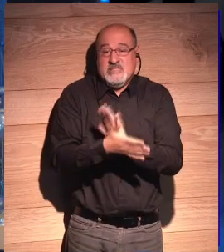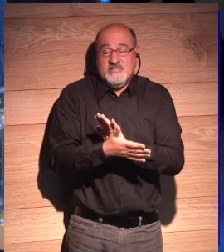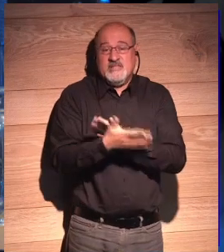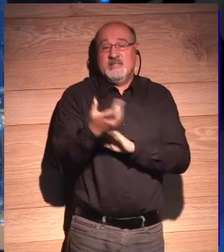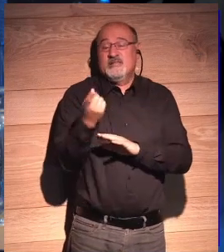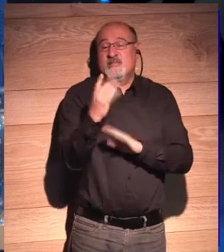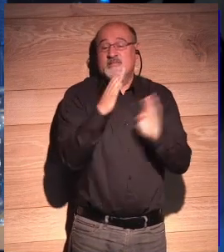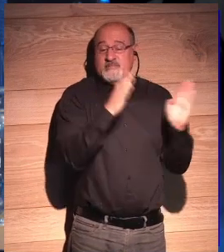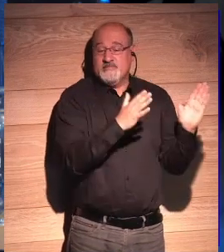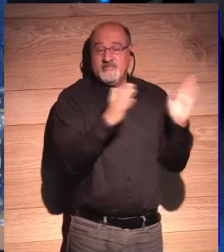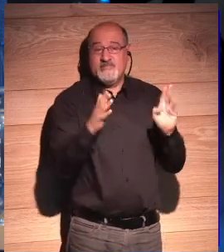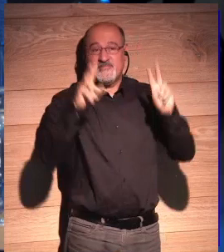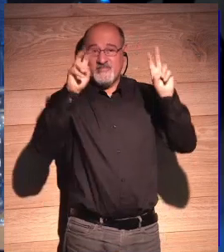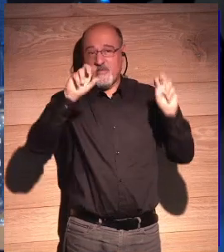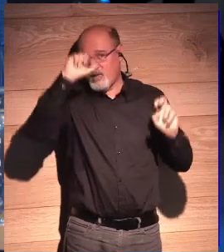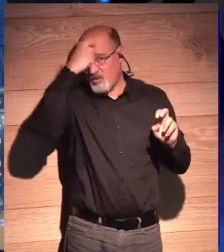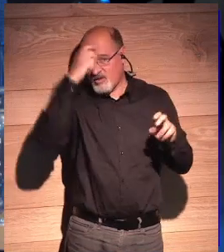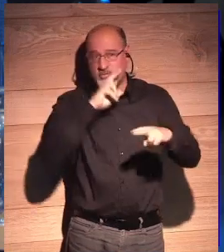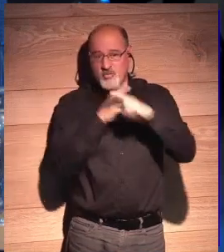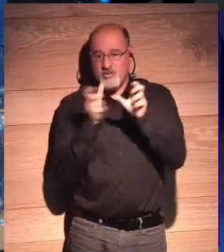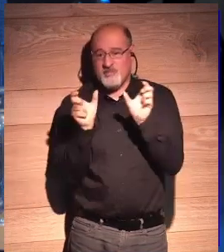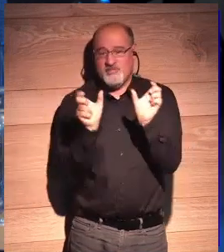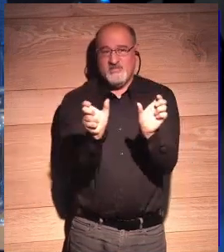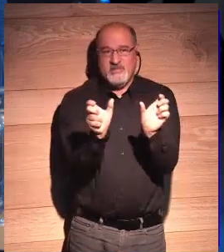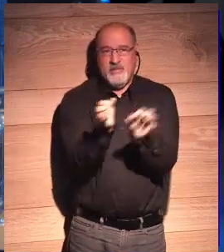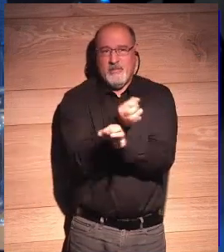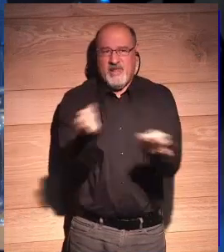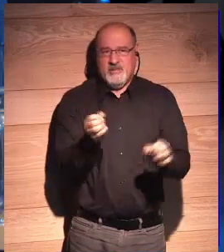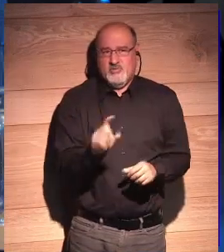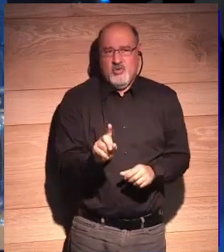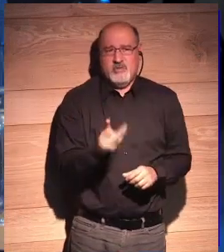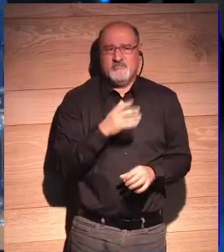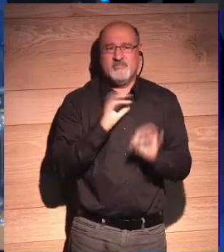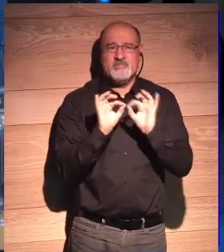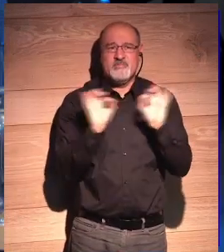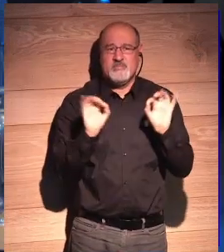Mm-hmm. It always sounds like it's describing like a